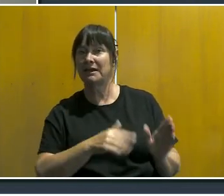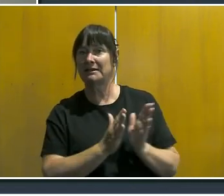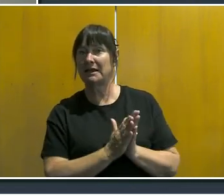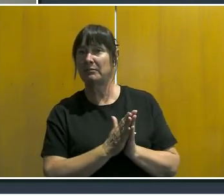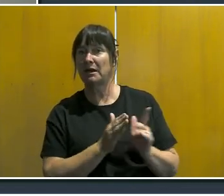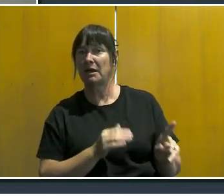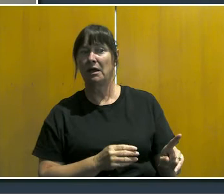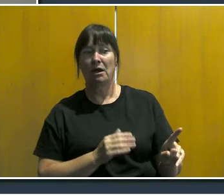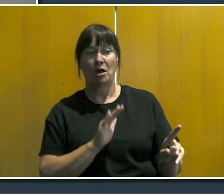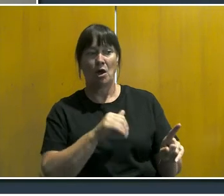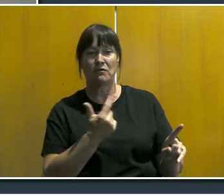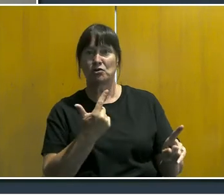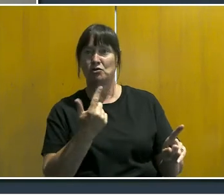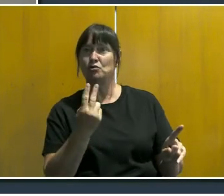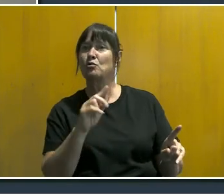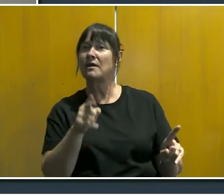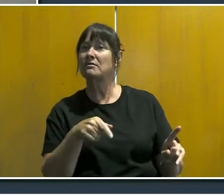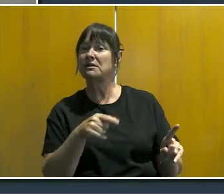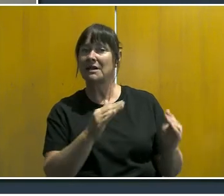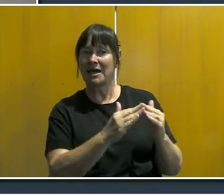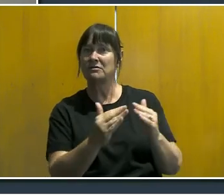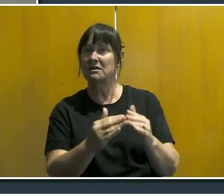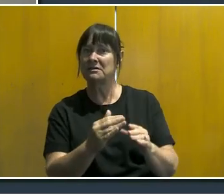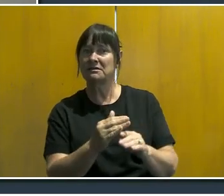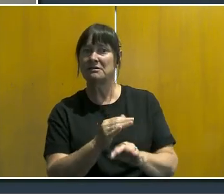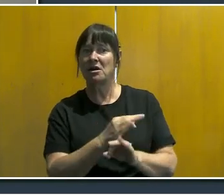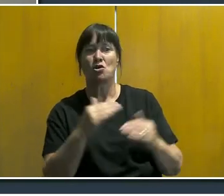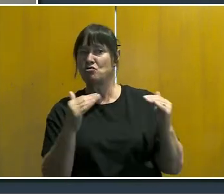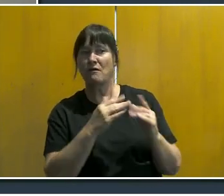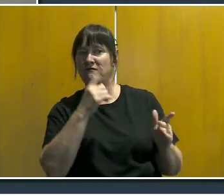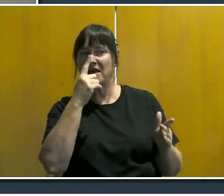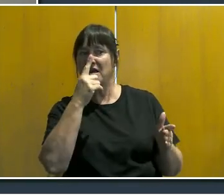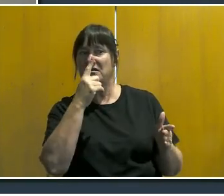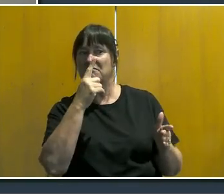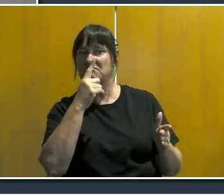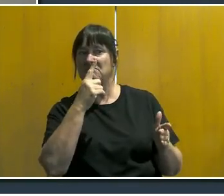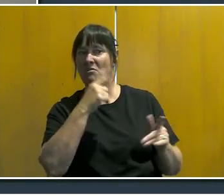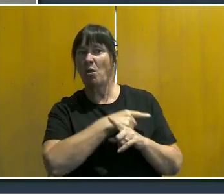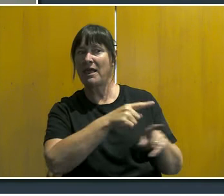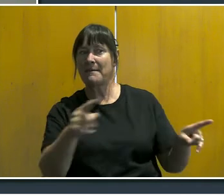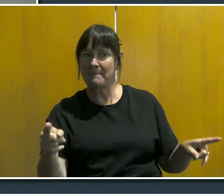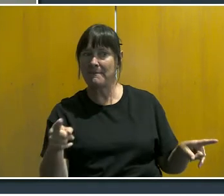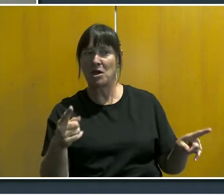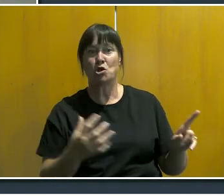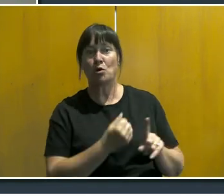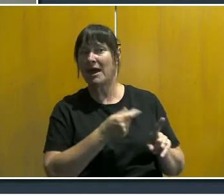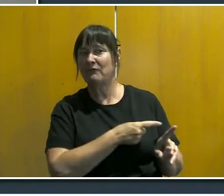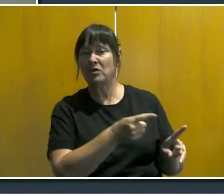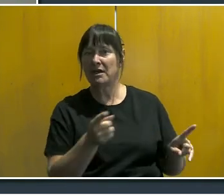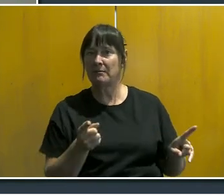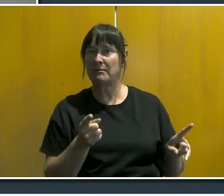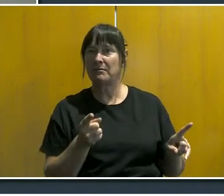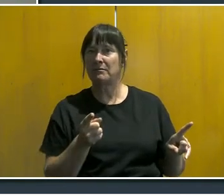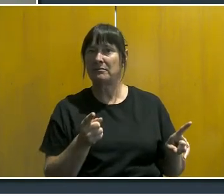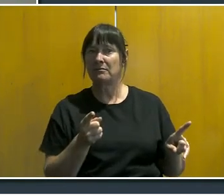households will be unjustly affected by this with no apparent gain, because by each and one of our own admission, we're not getting